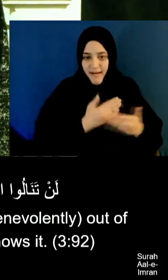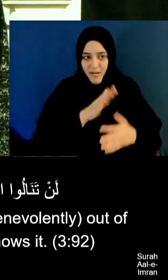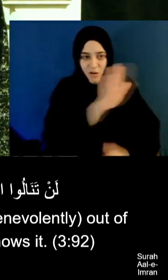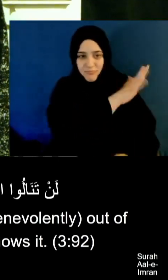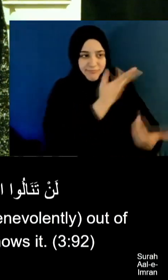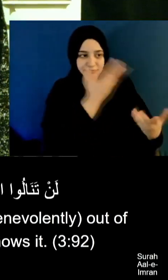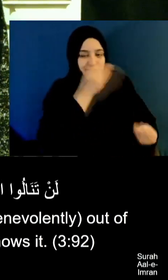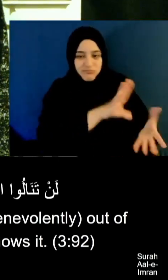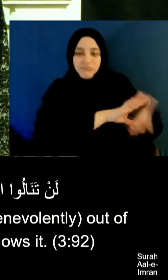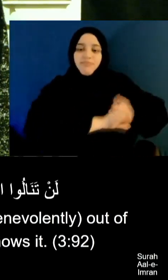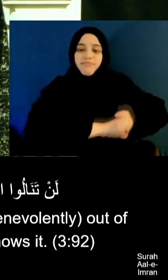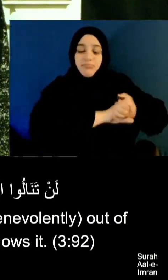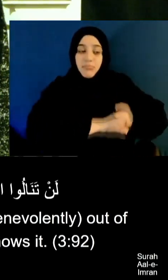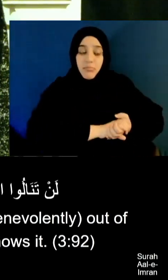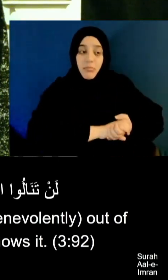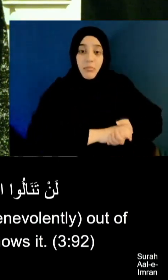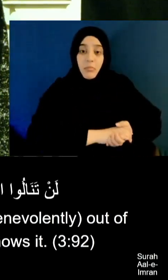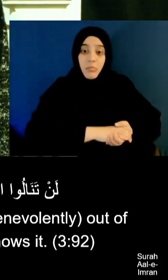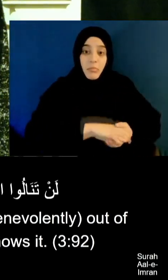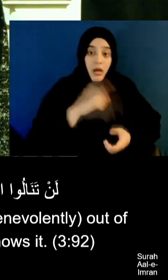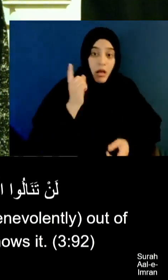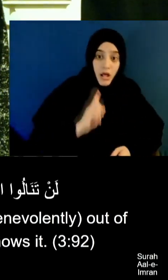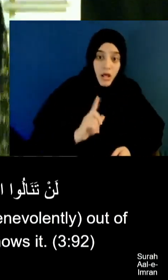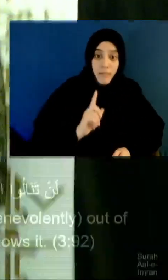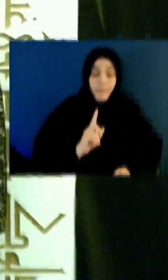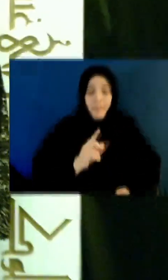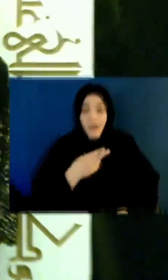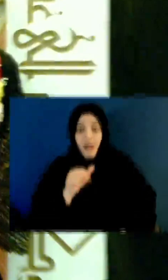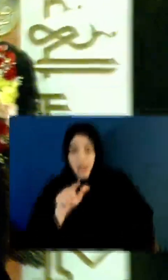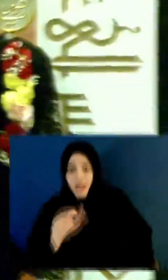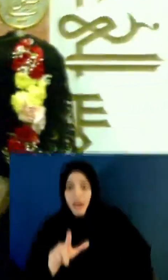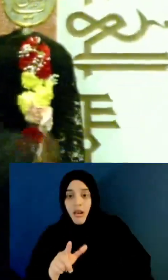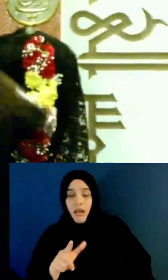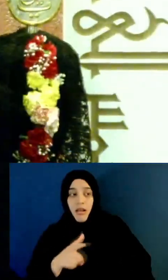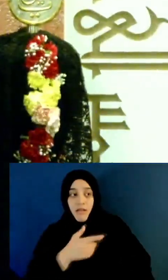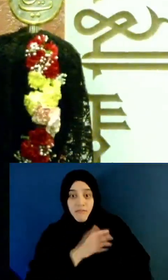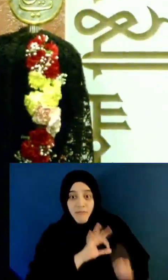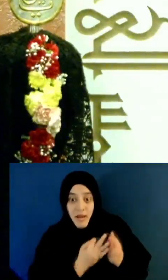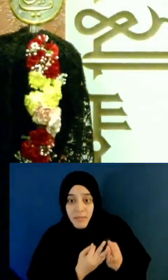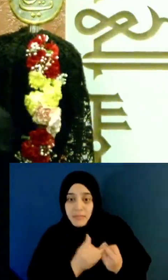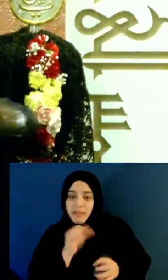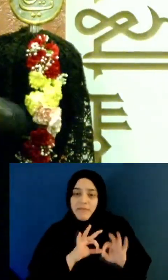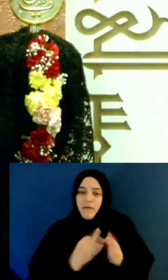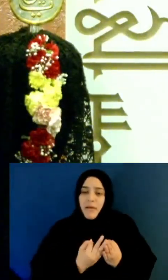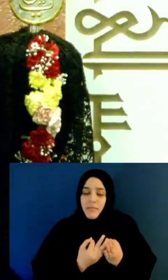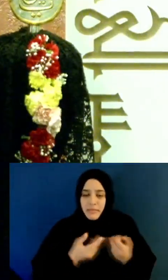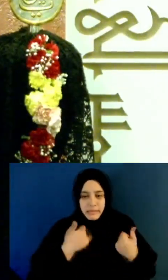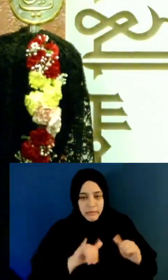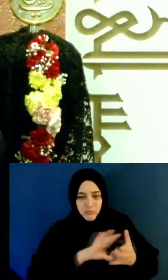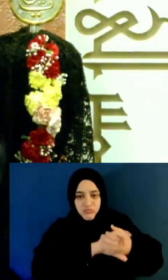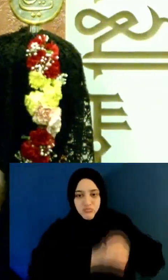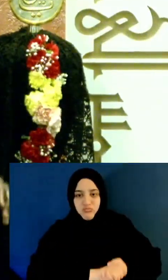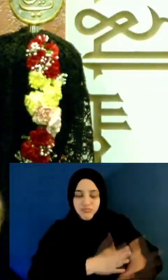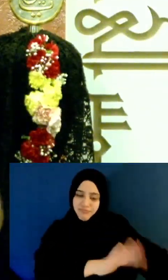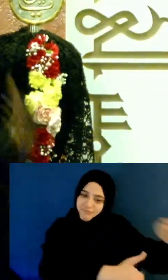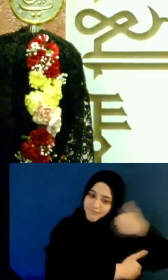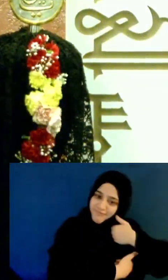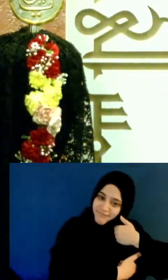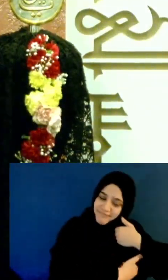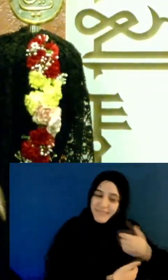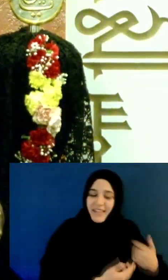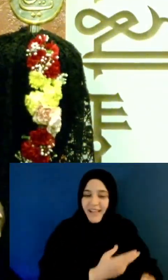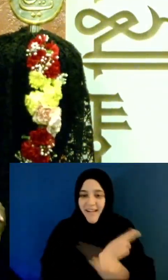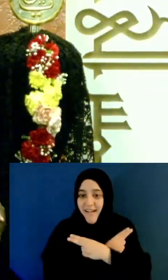No Muharram, Muharram, no big deal. You hug, come to your time, abadu barabar. You